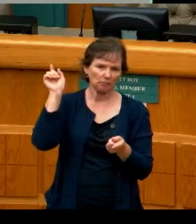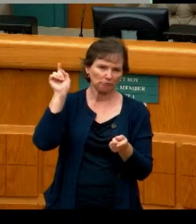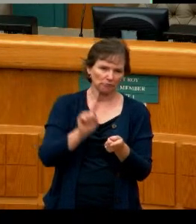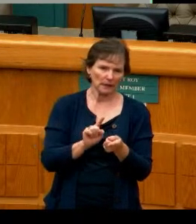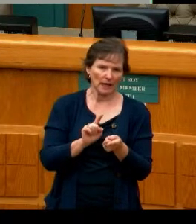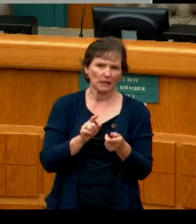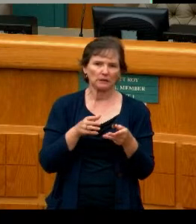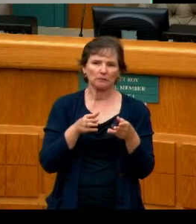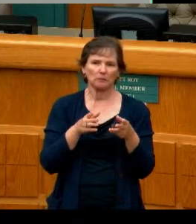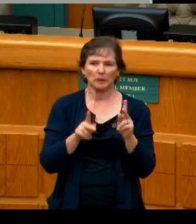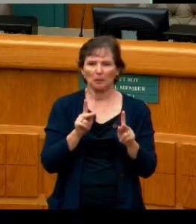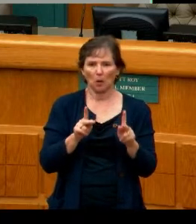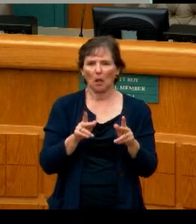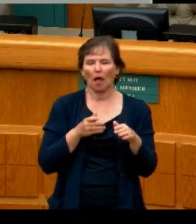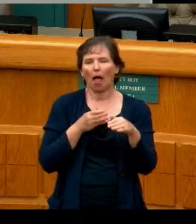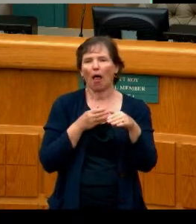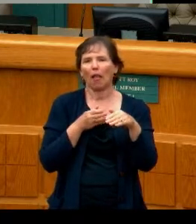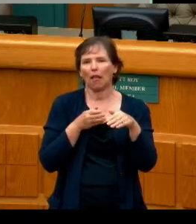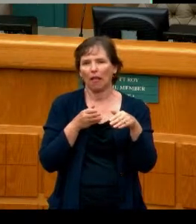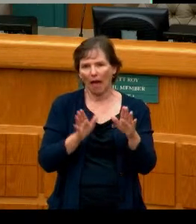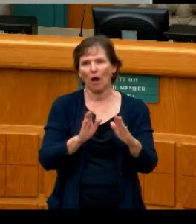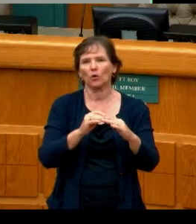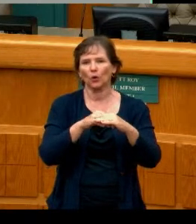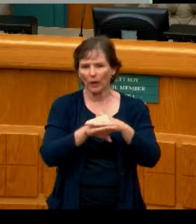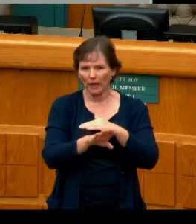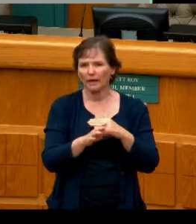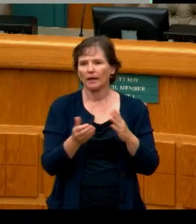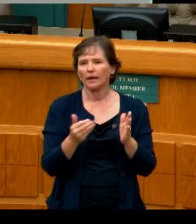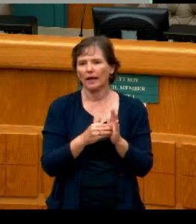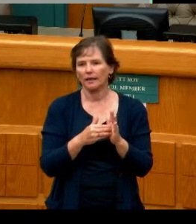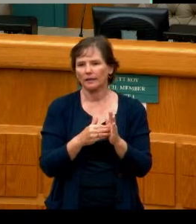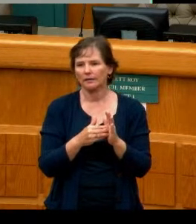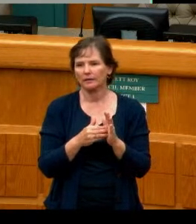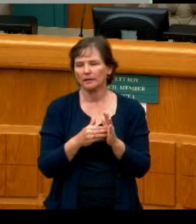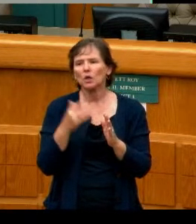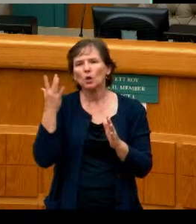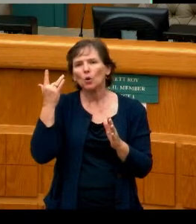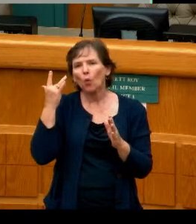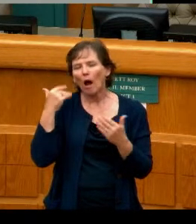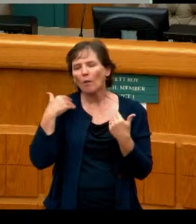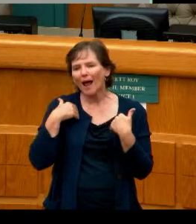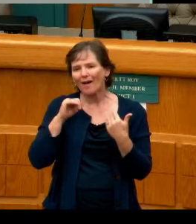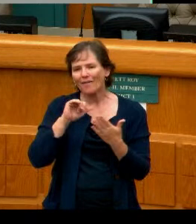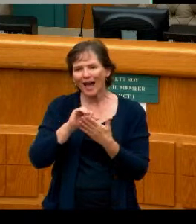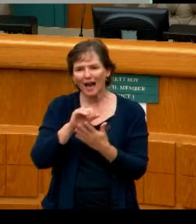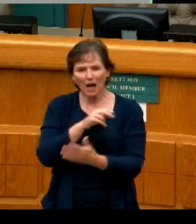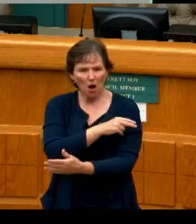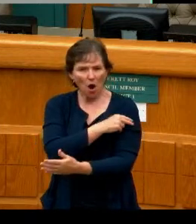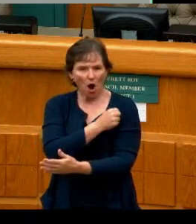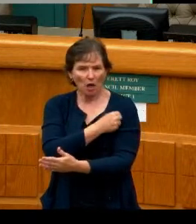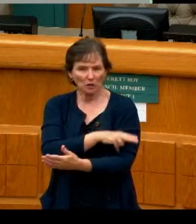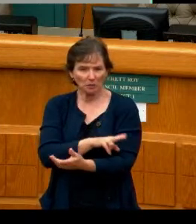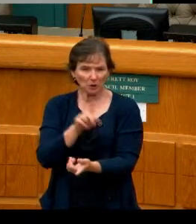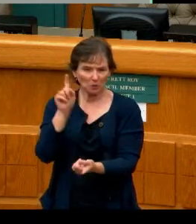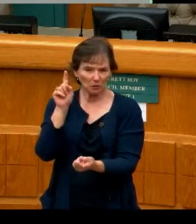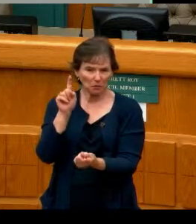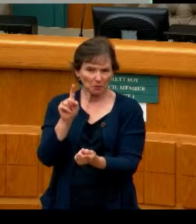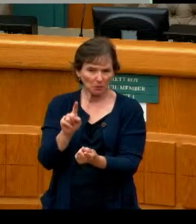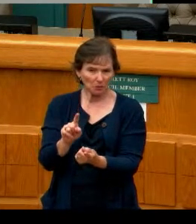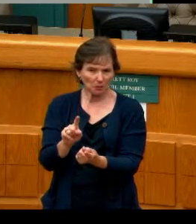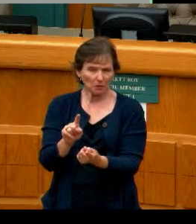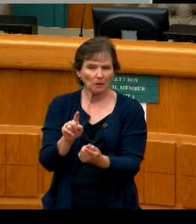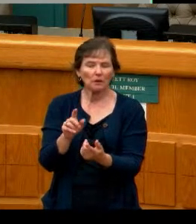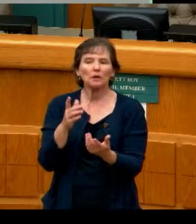shifting to the 50% capacity in businesses because the hospital capacity is declining. Now, presumably that